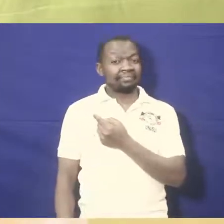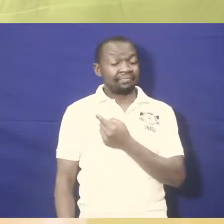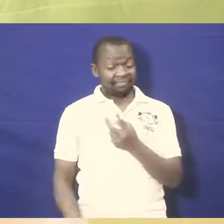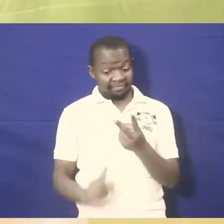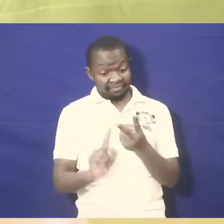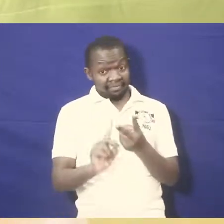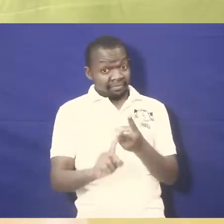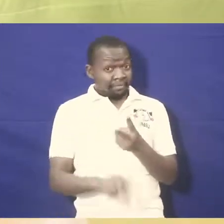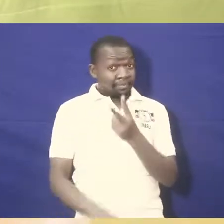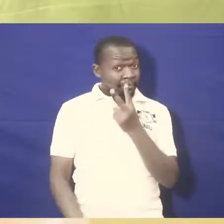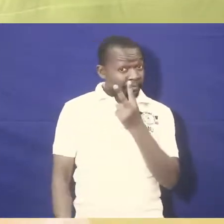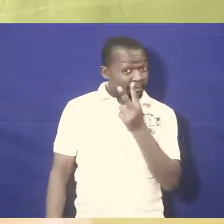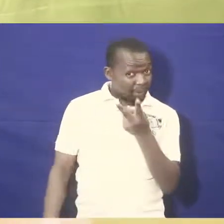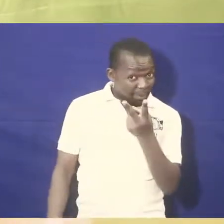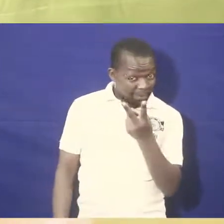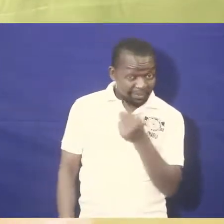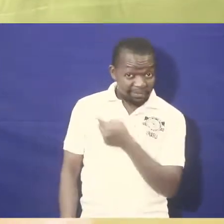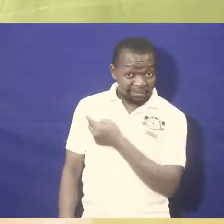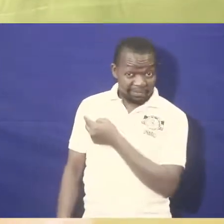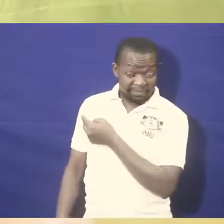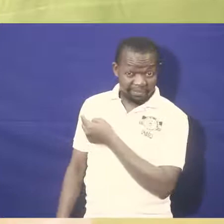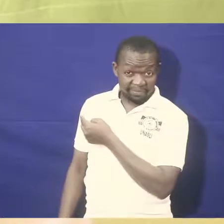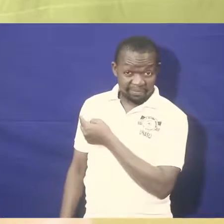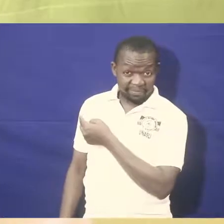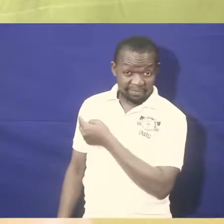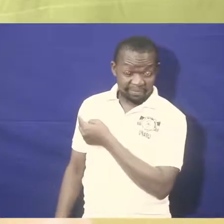Number two.